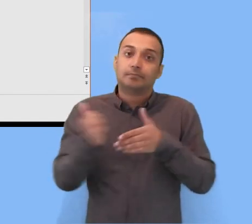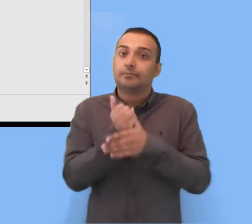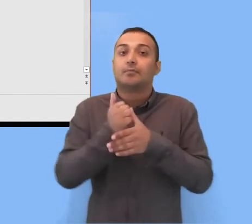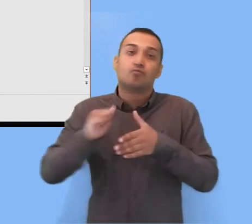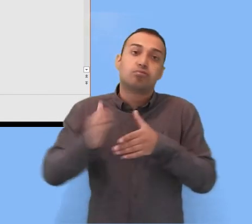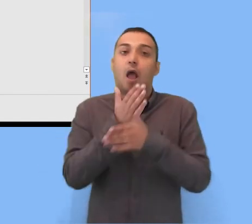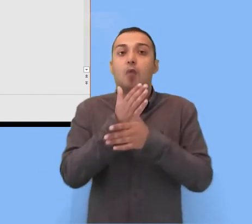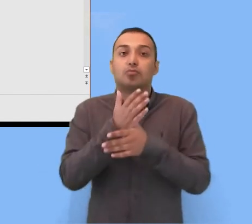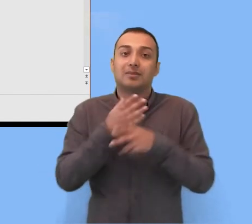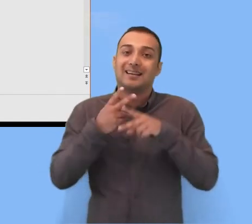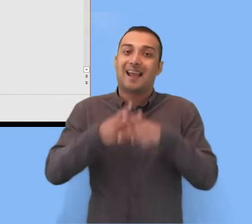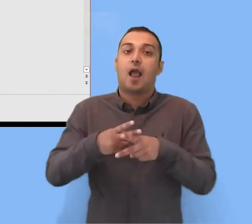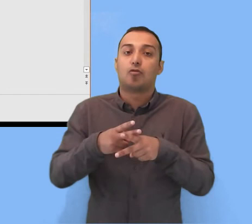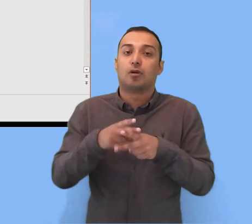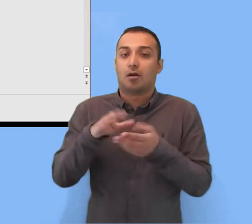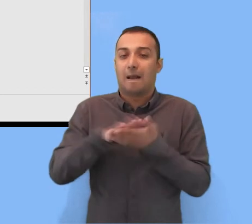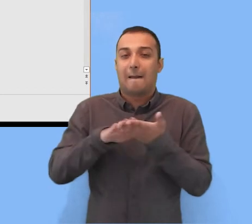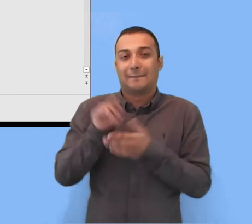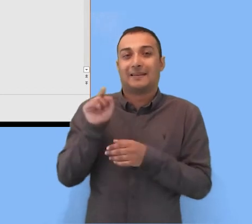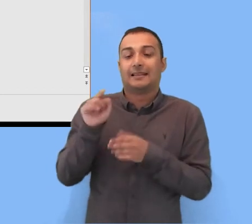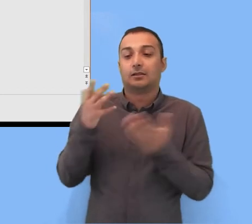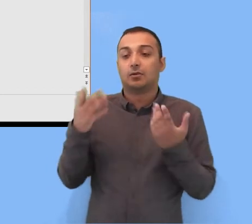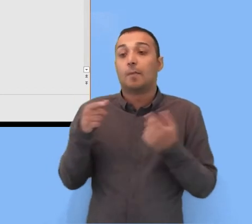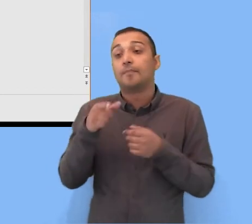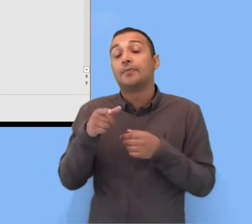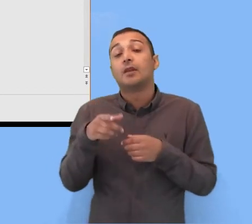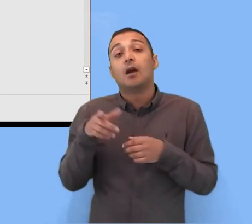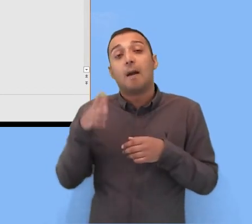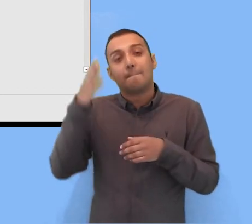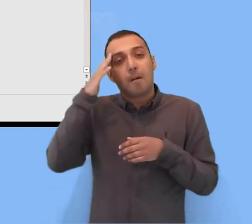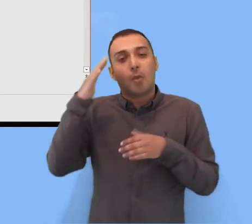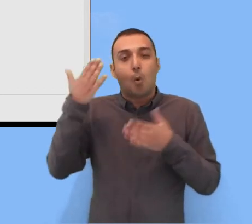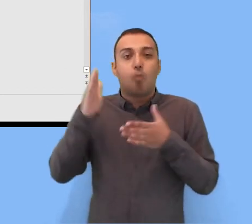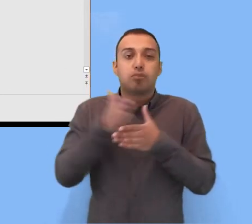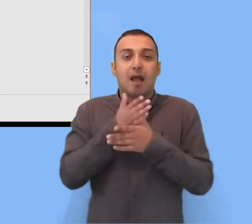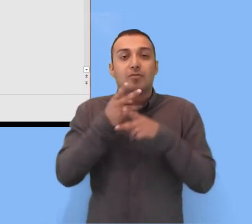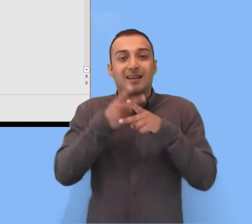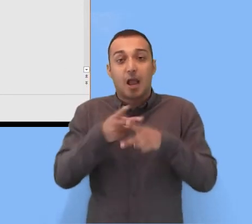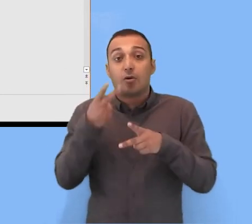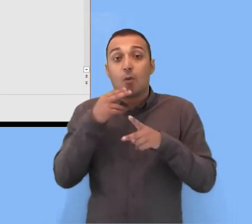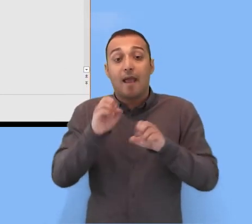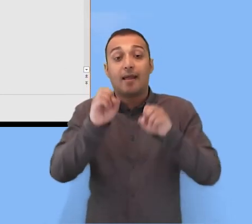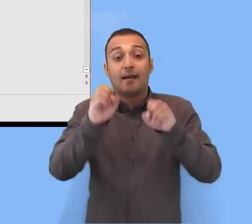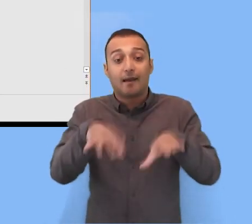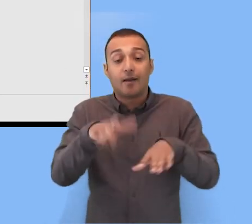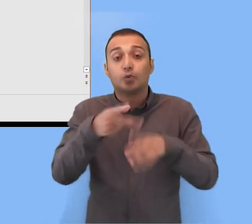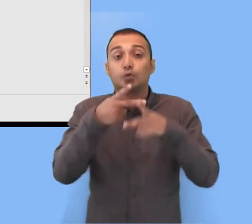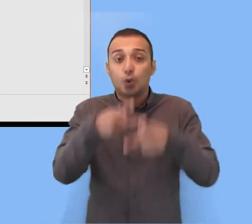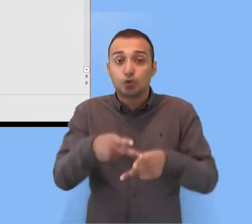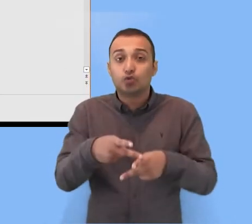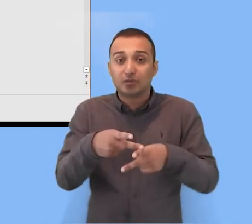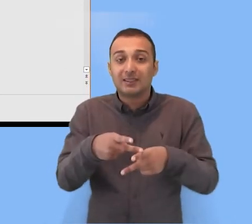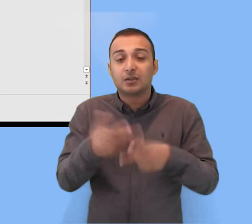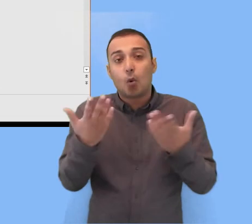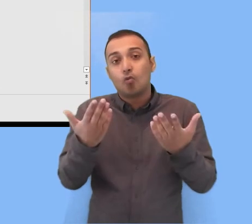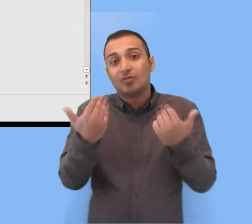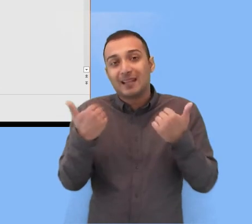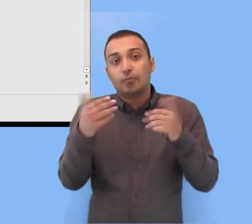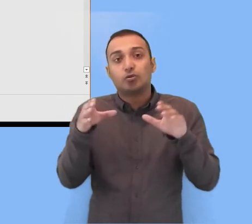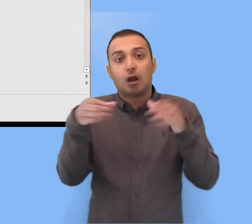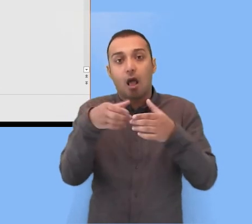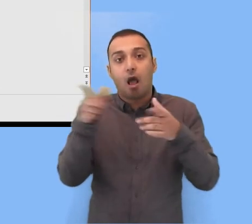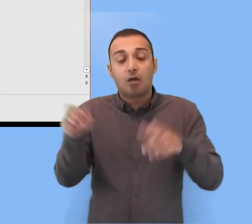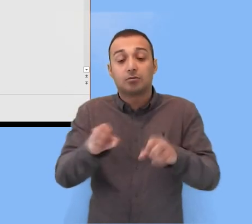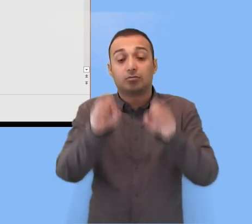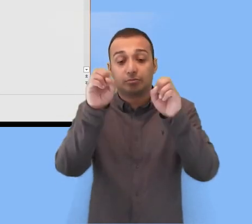their child into the nursery or reception class, it does feel as they walk away and the door shuts